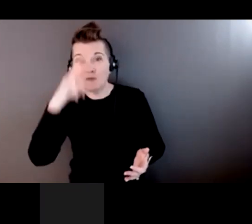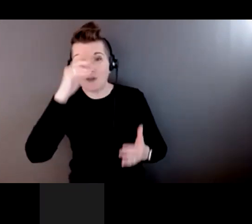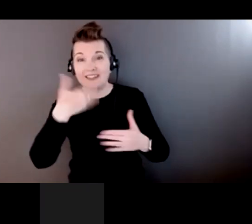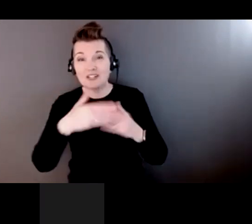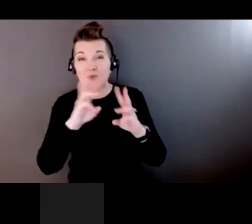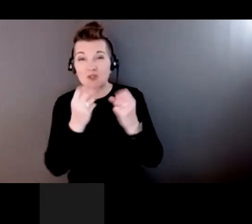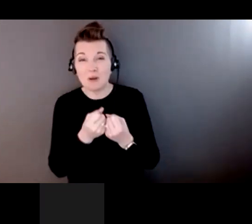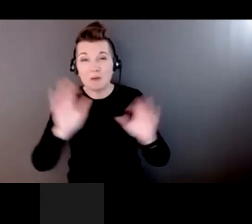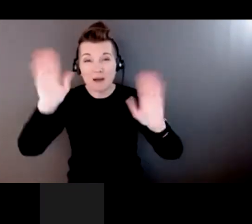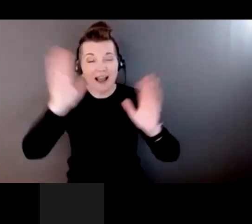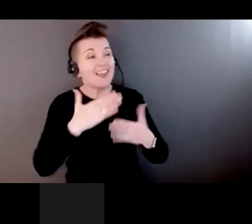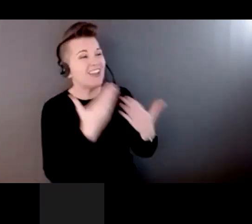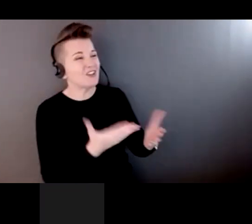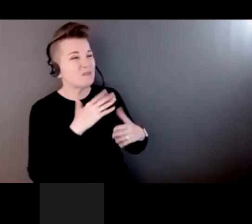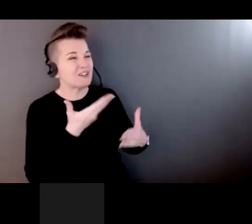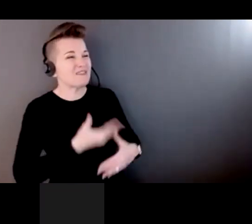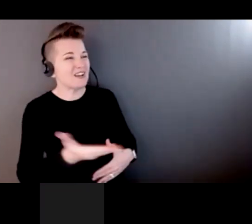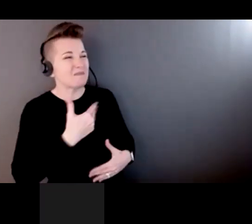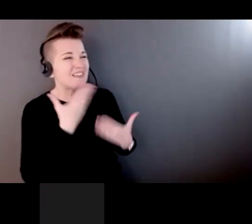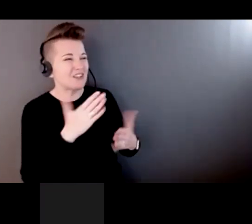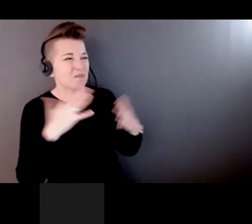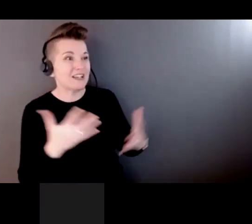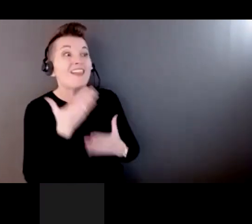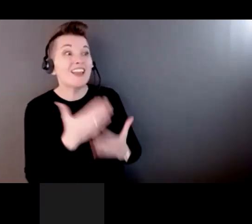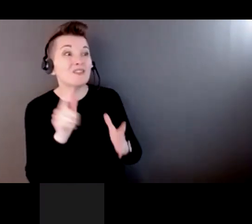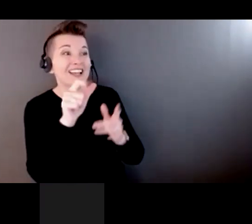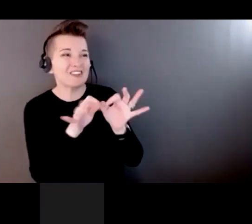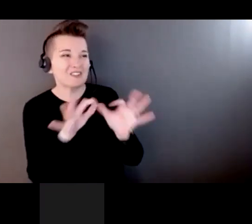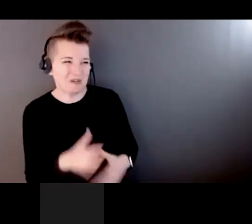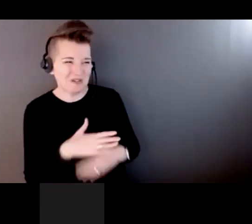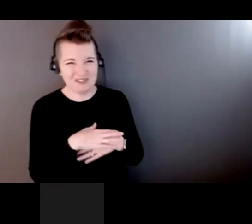Appreciate being here. Very kind of you to invite me, and thank you to the ASL interpreters today. Yeah, thanks.